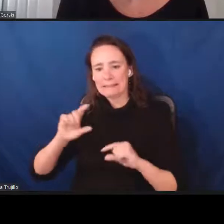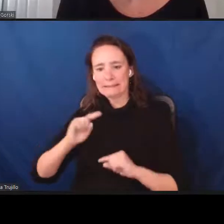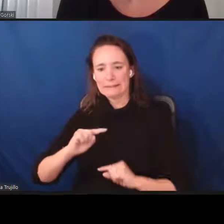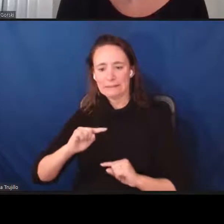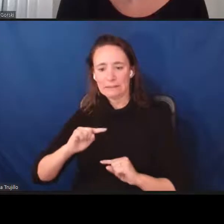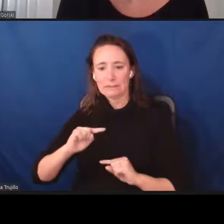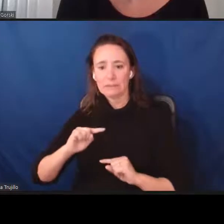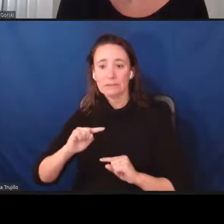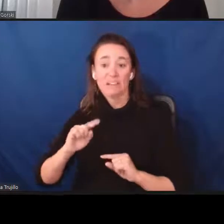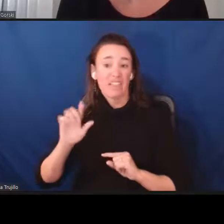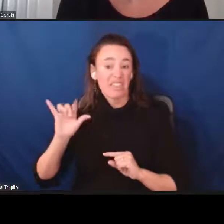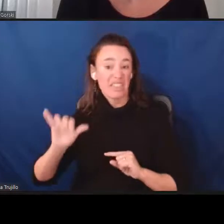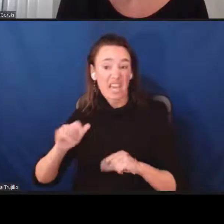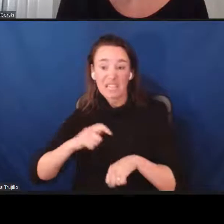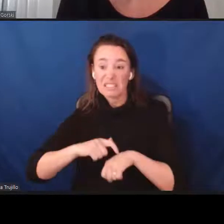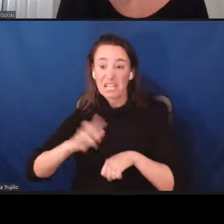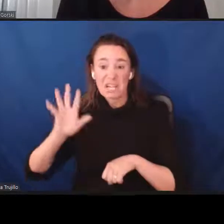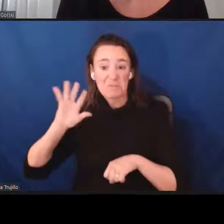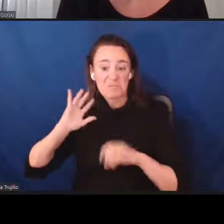Act